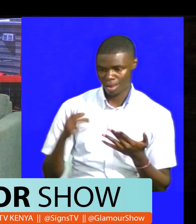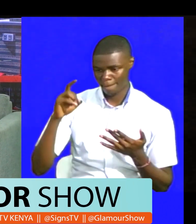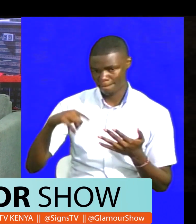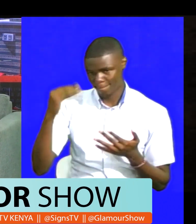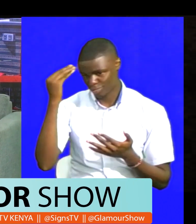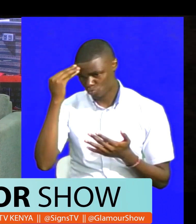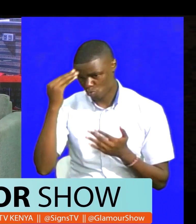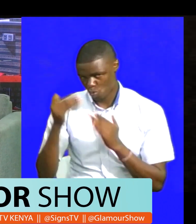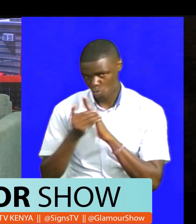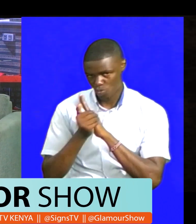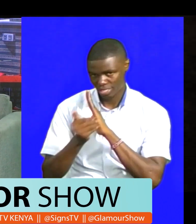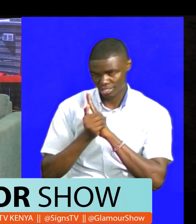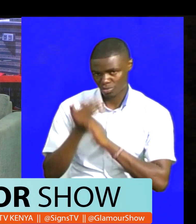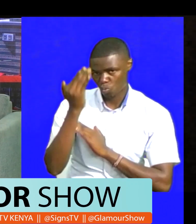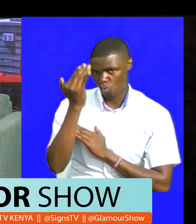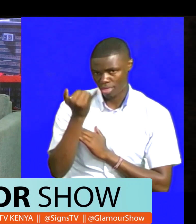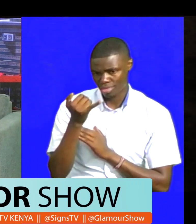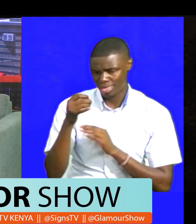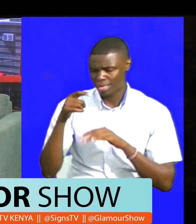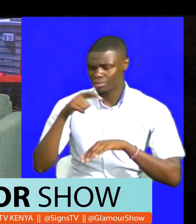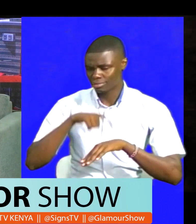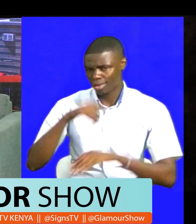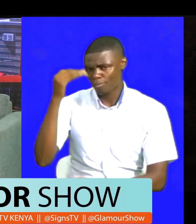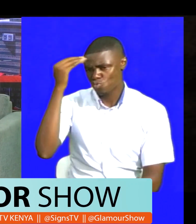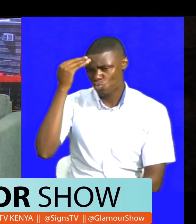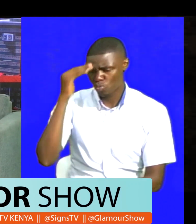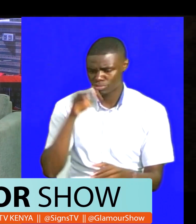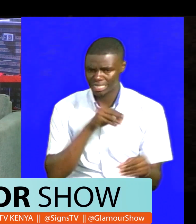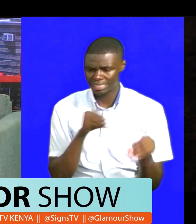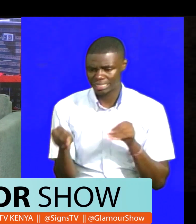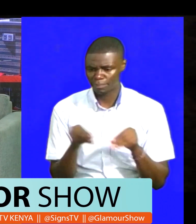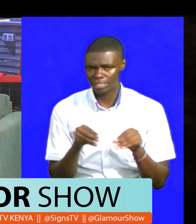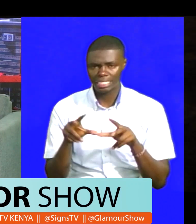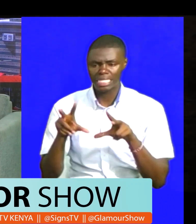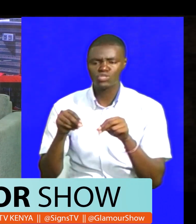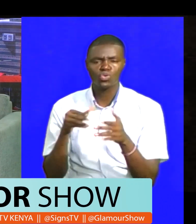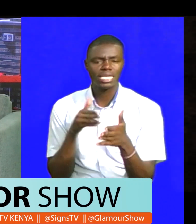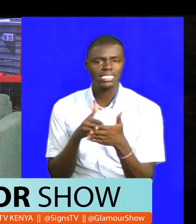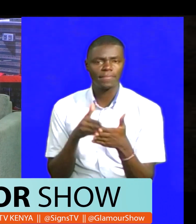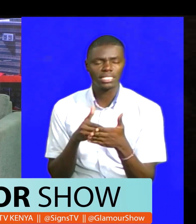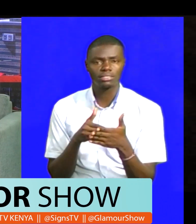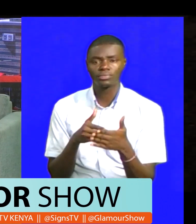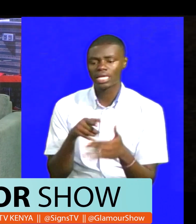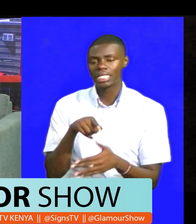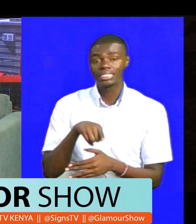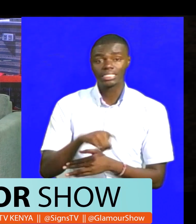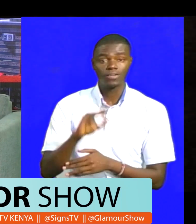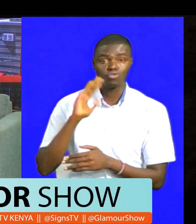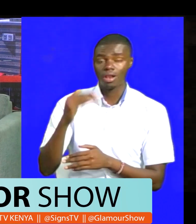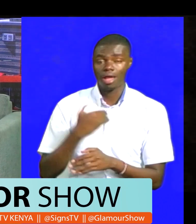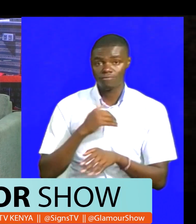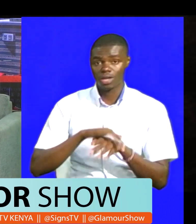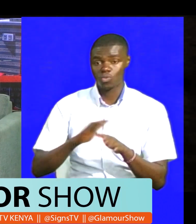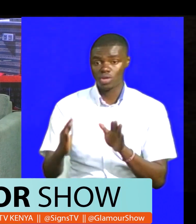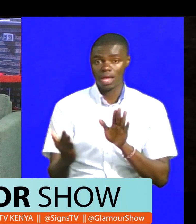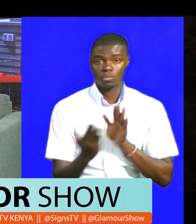the skills, because once you realize that disability is not inability, you will be at a good approach on how